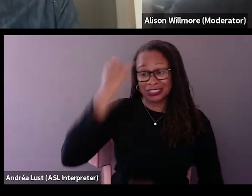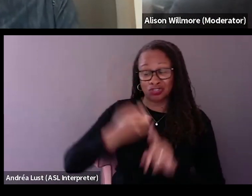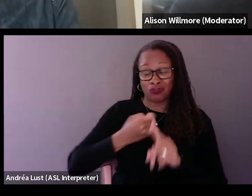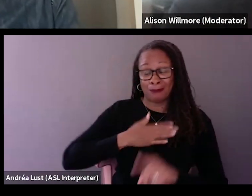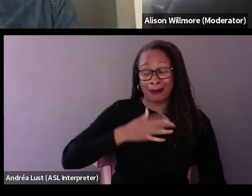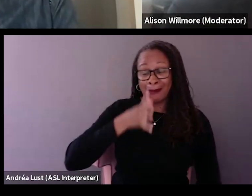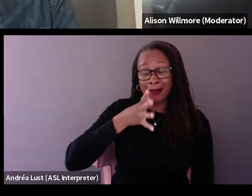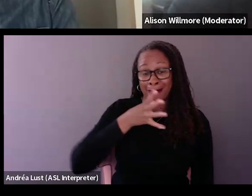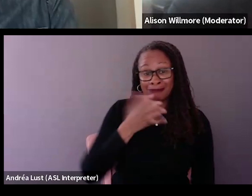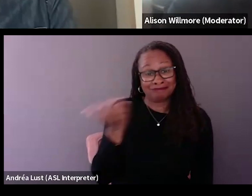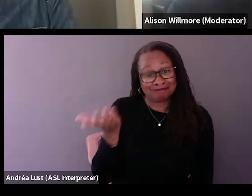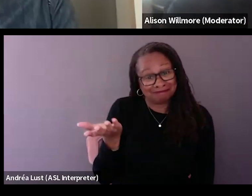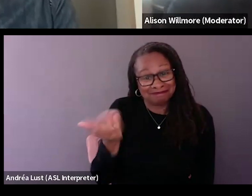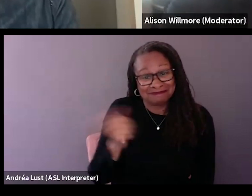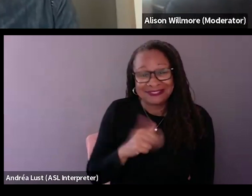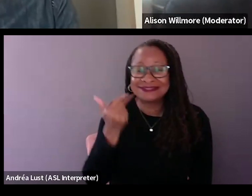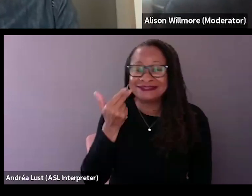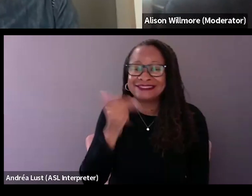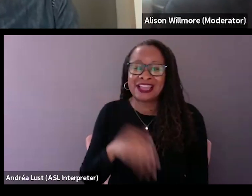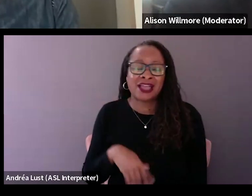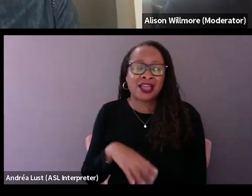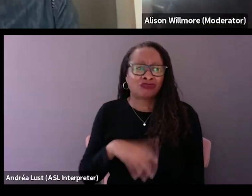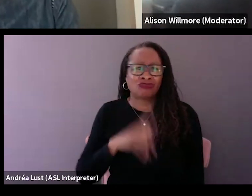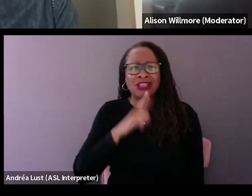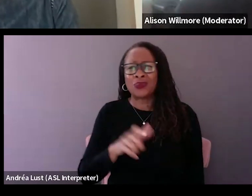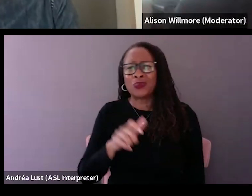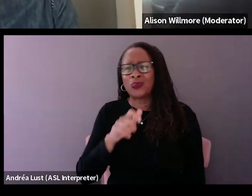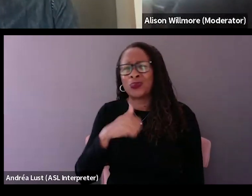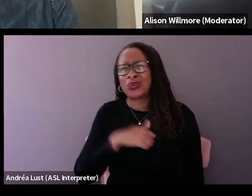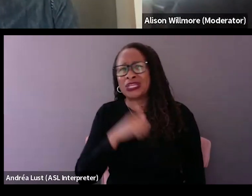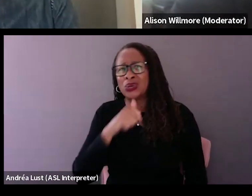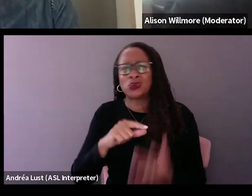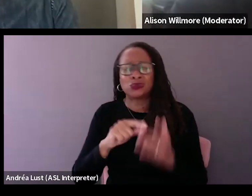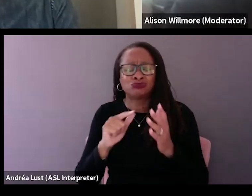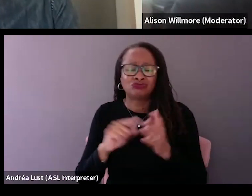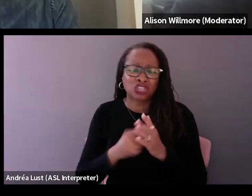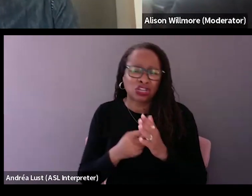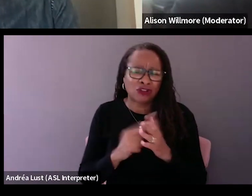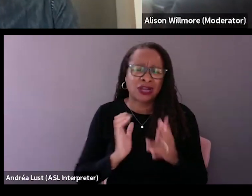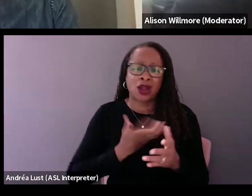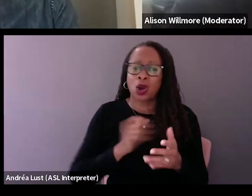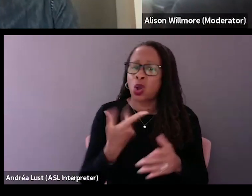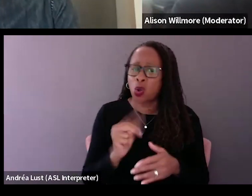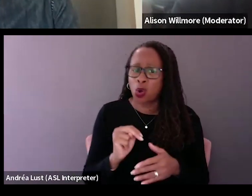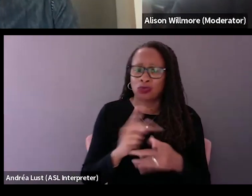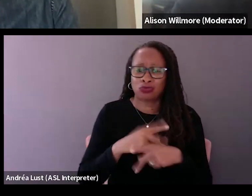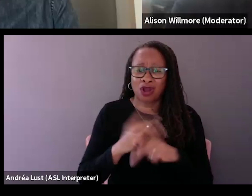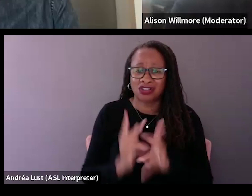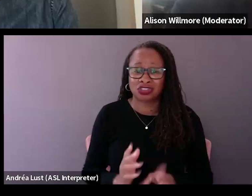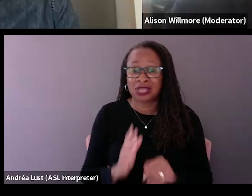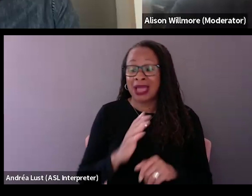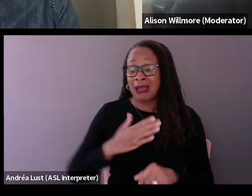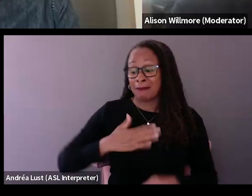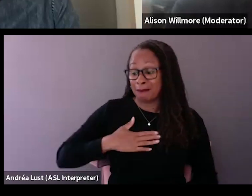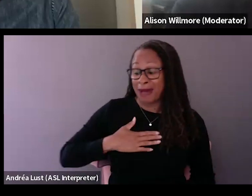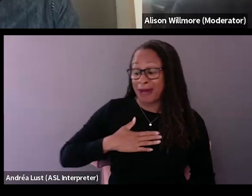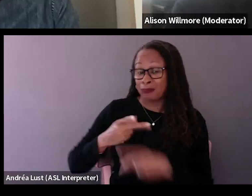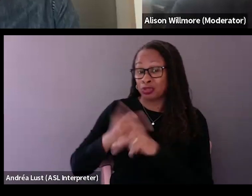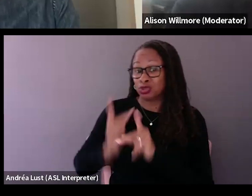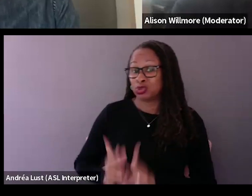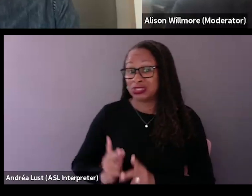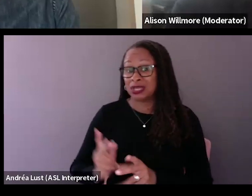it's been a while since we've generated our own project. My producing partner is my best friend since we were little kids. And